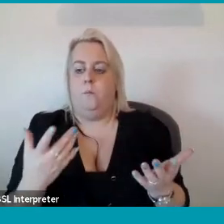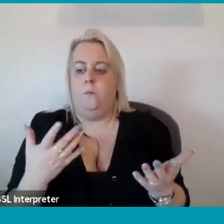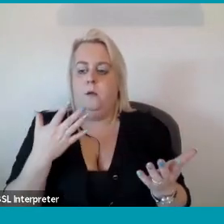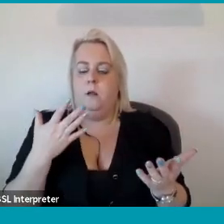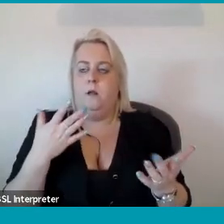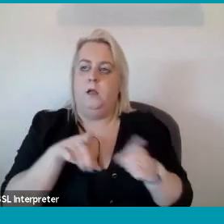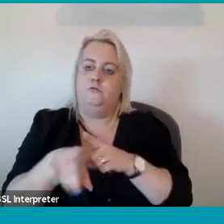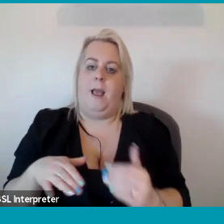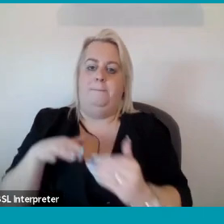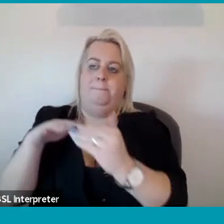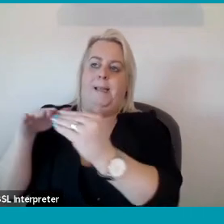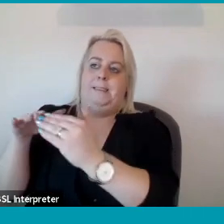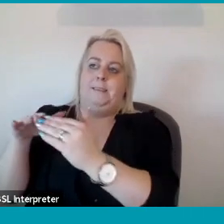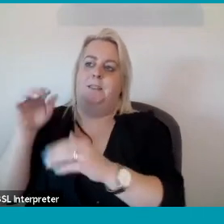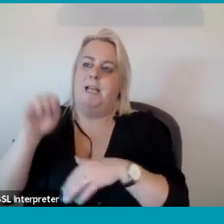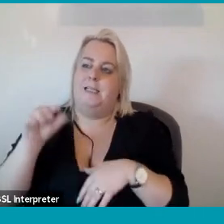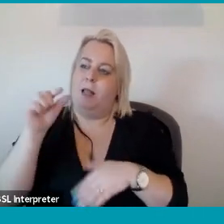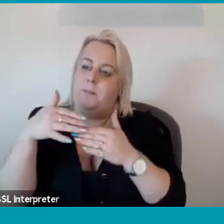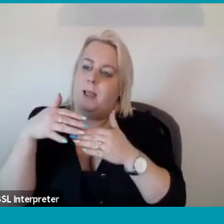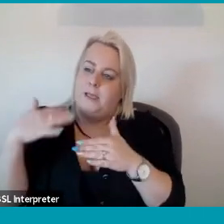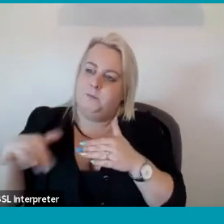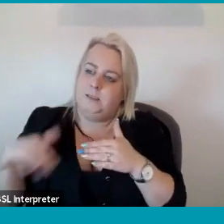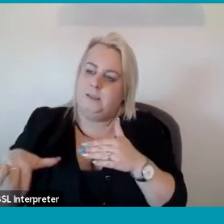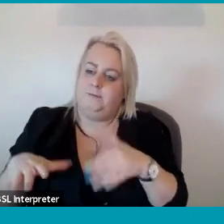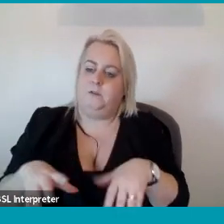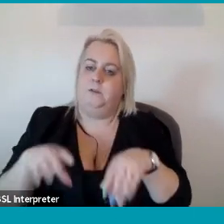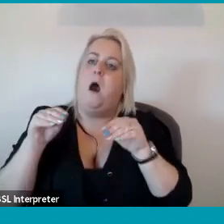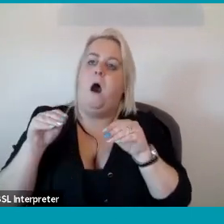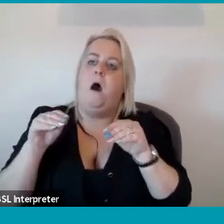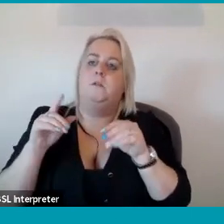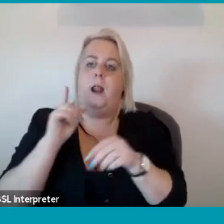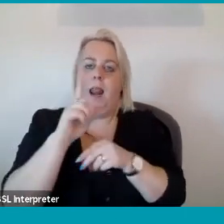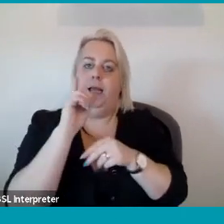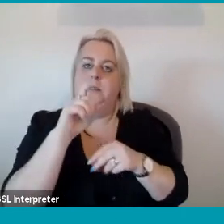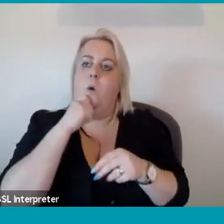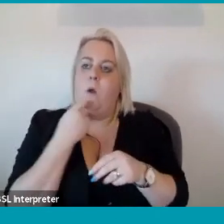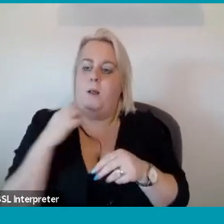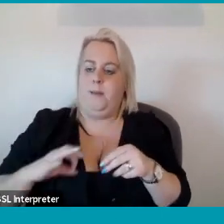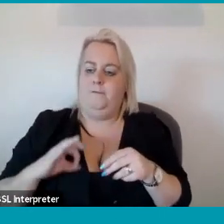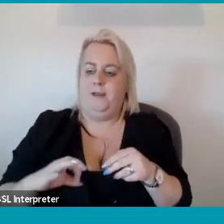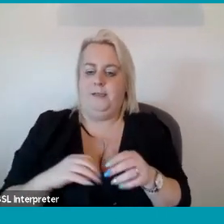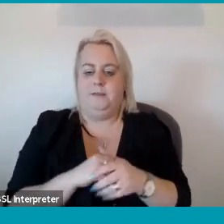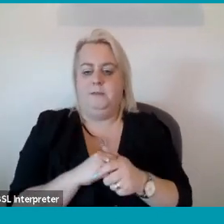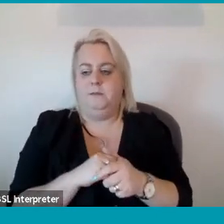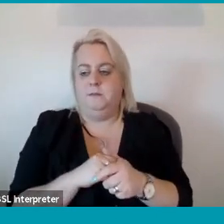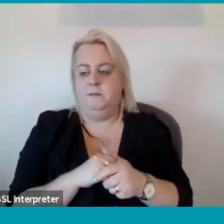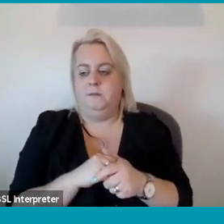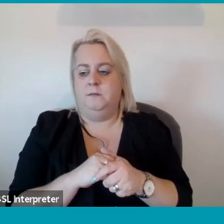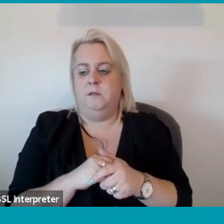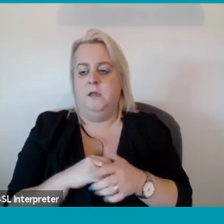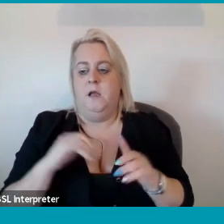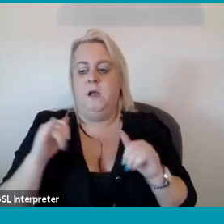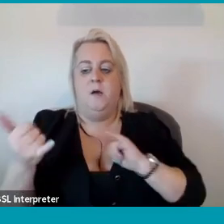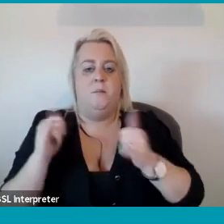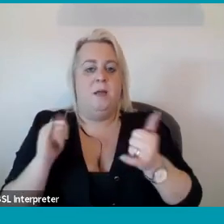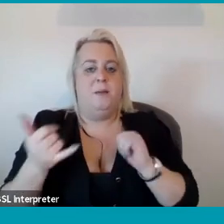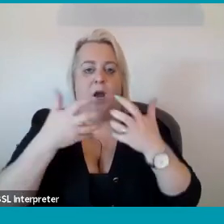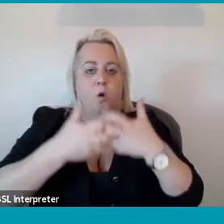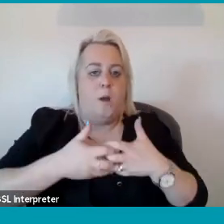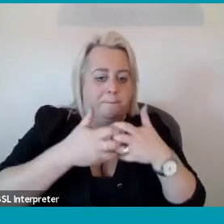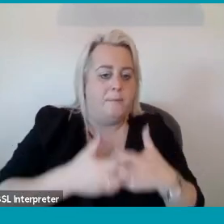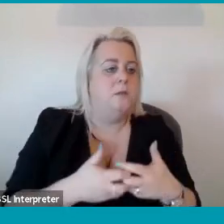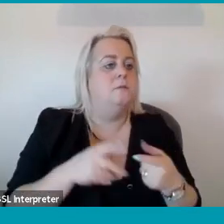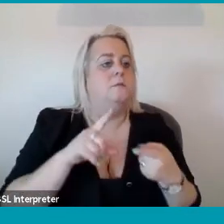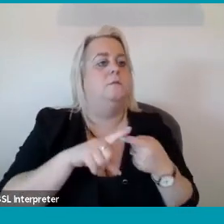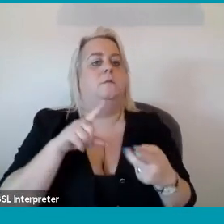it might be just moving things out of the way so that people don't fall over them. Sometimes it might be things that cost money. It might be assistive